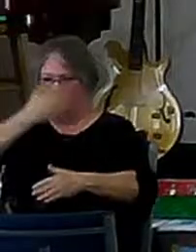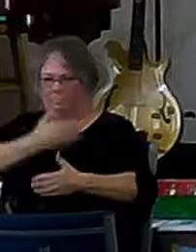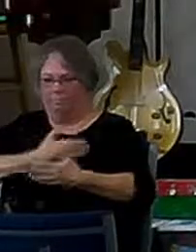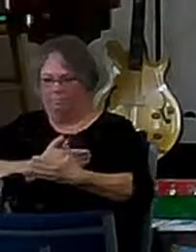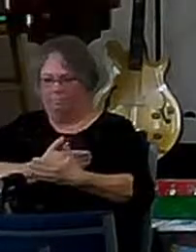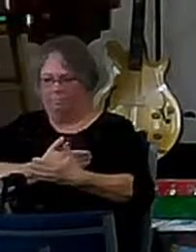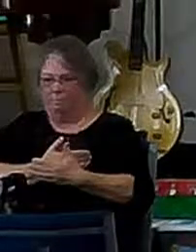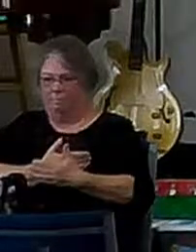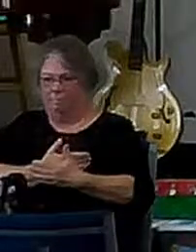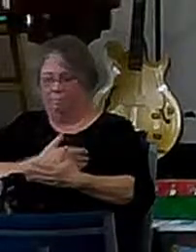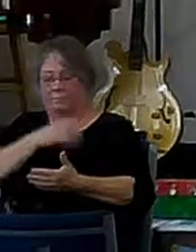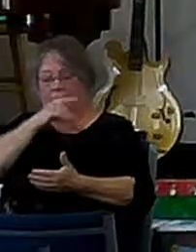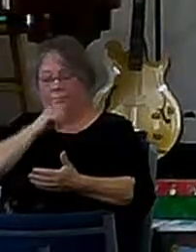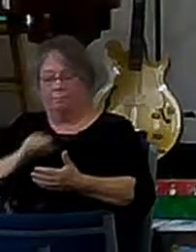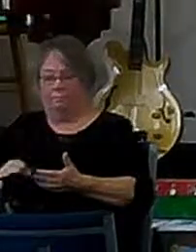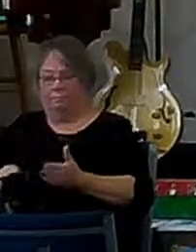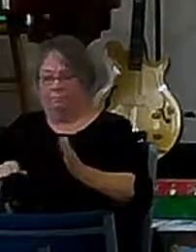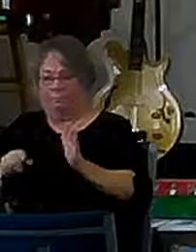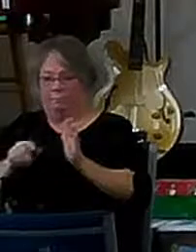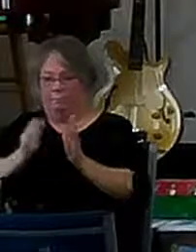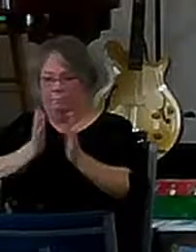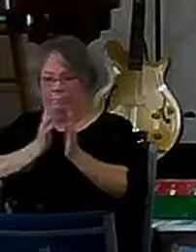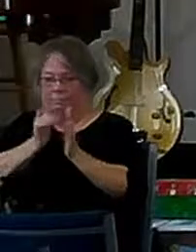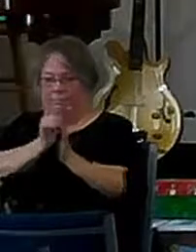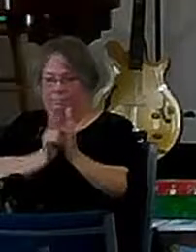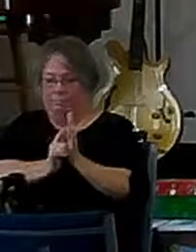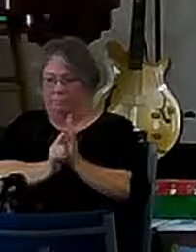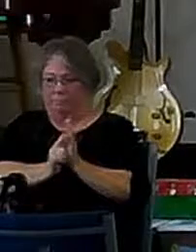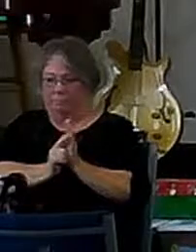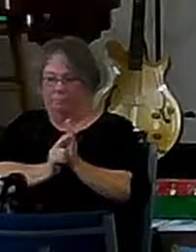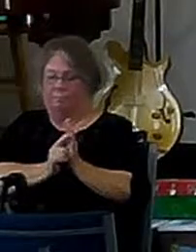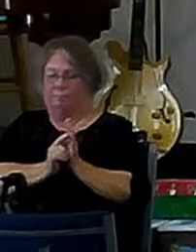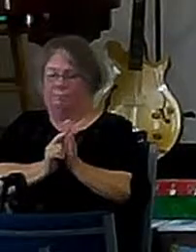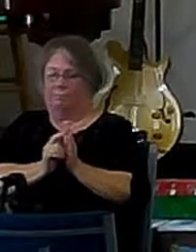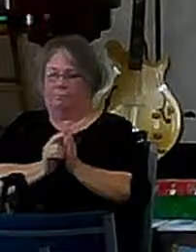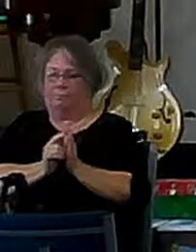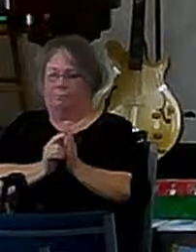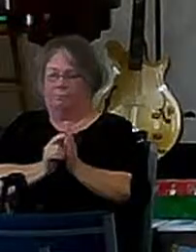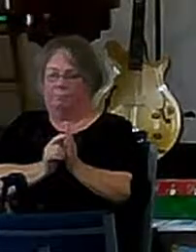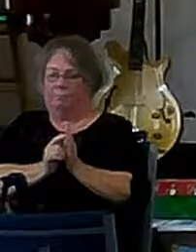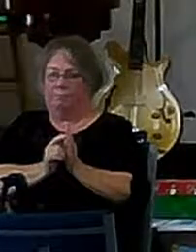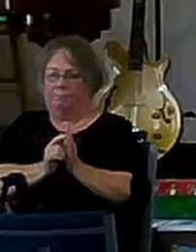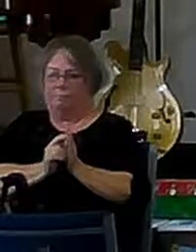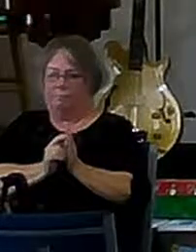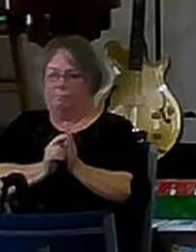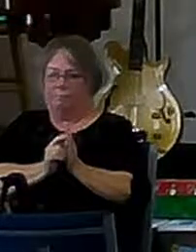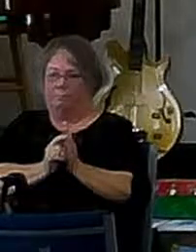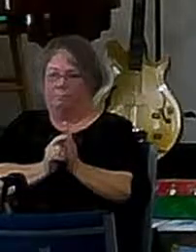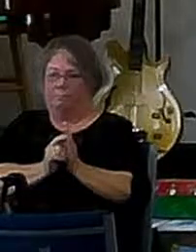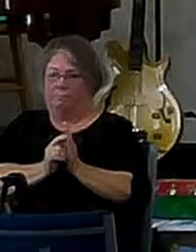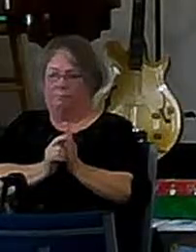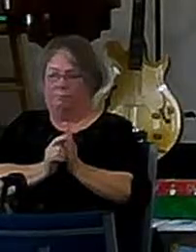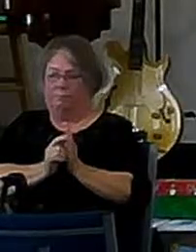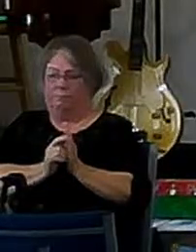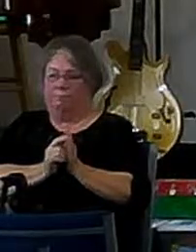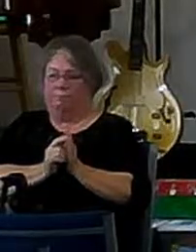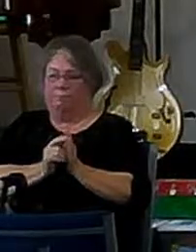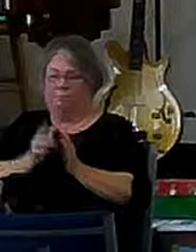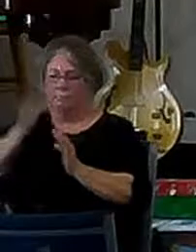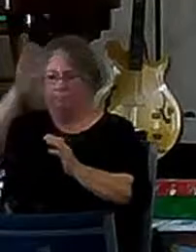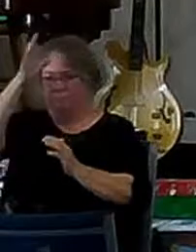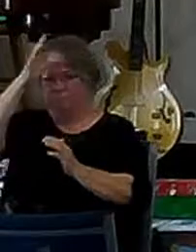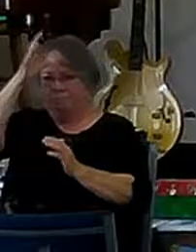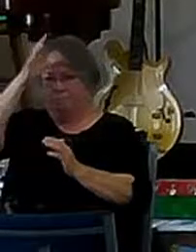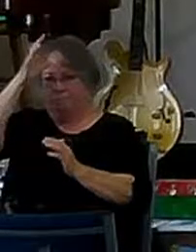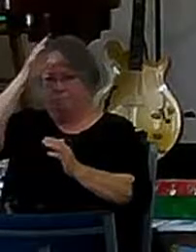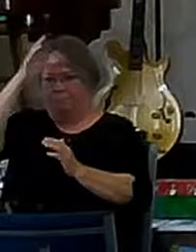So in the Old Testament, Israel is sometimes presented in a relationship with God whereby he is their father and